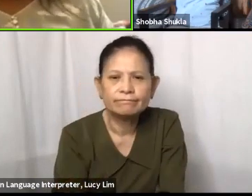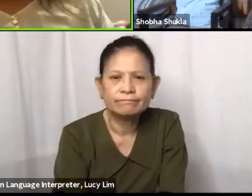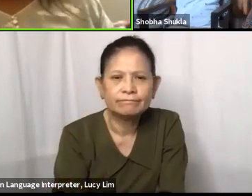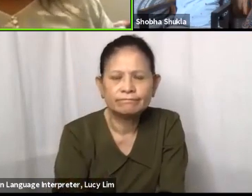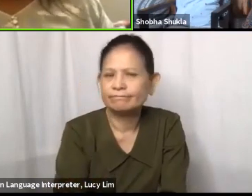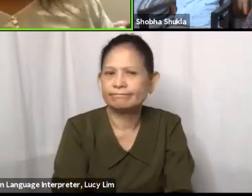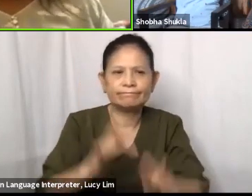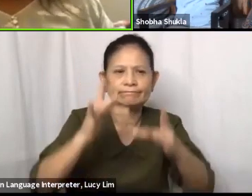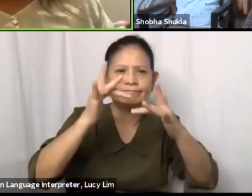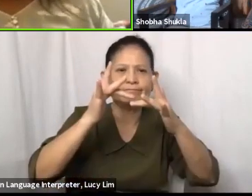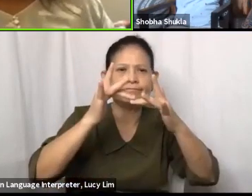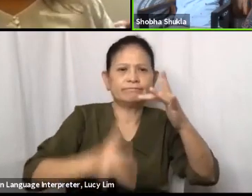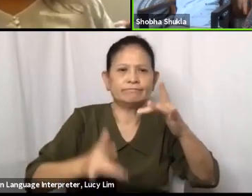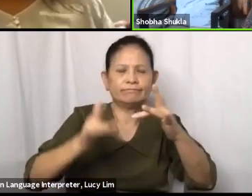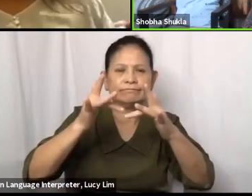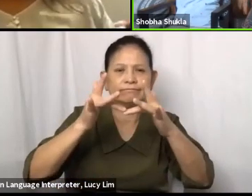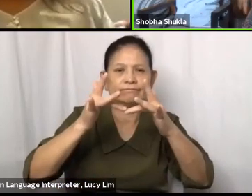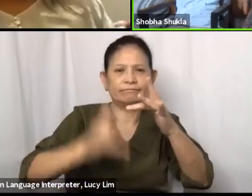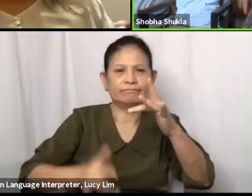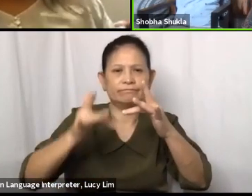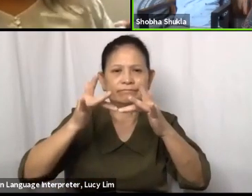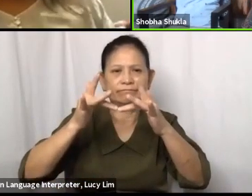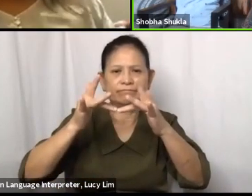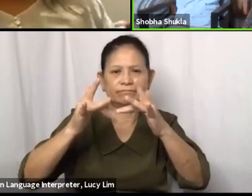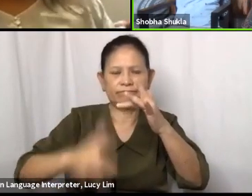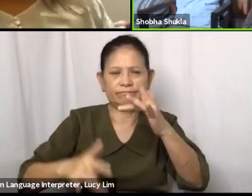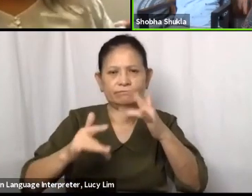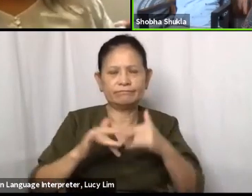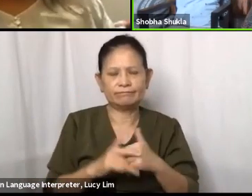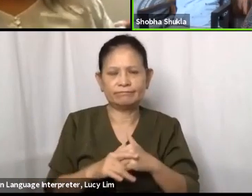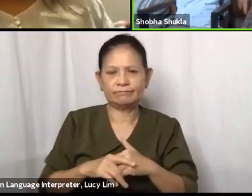Or voice is breaking, Sobo.